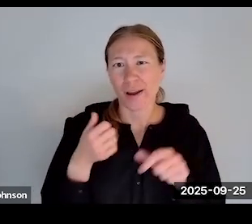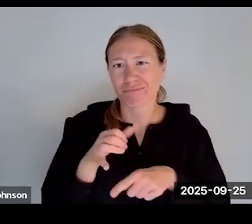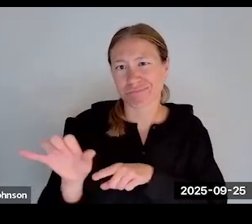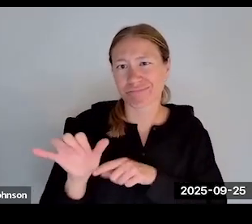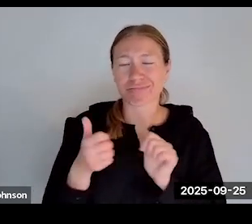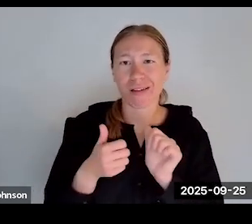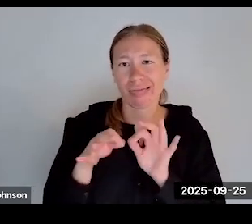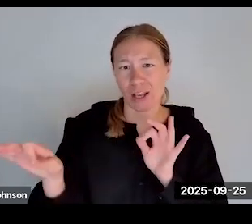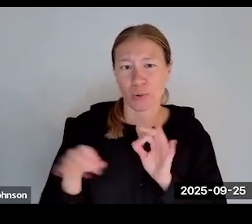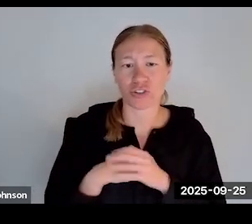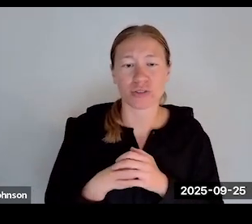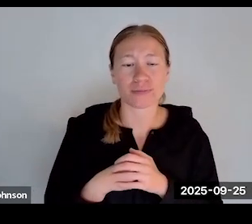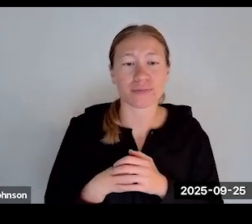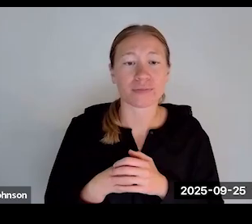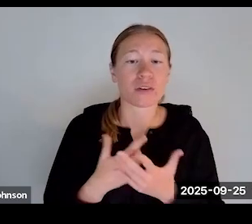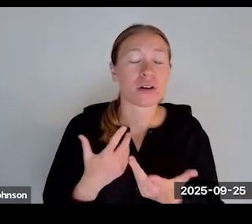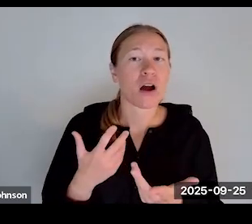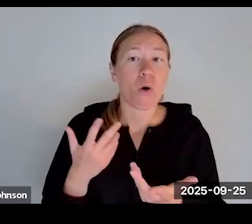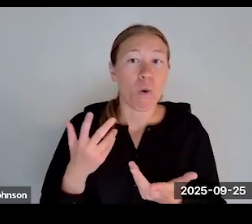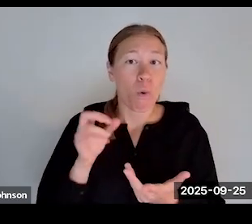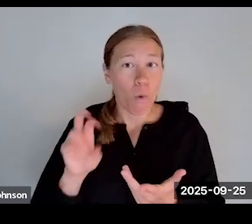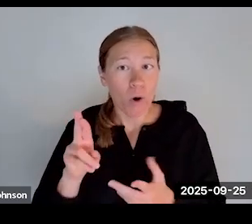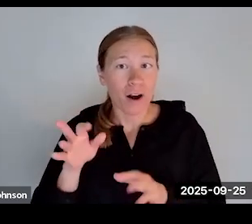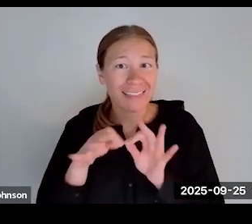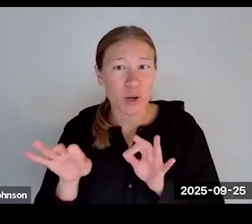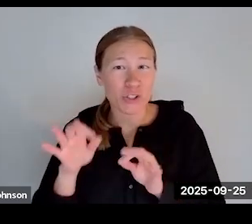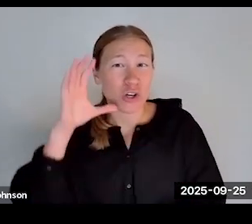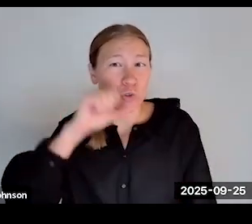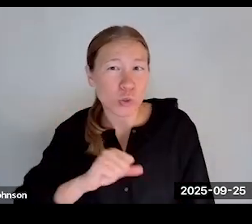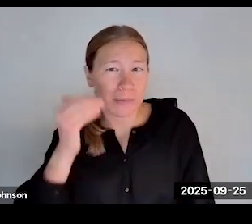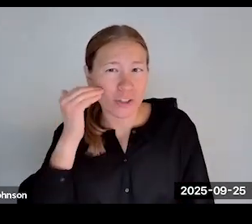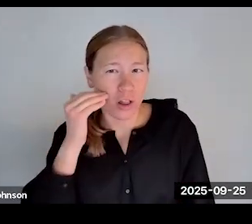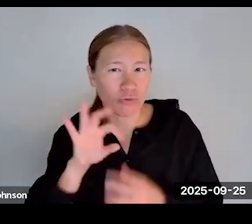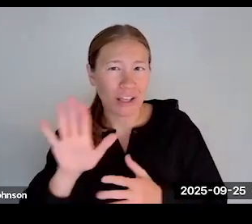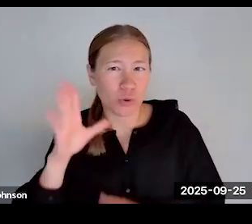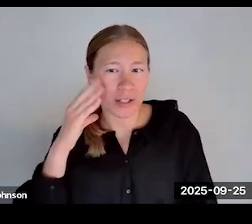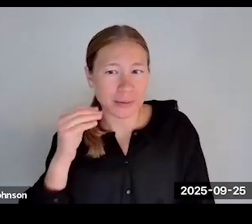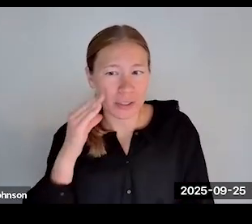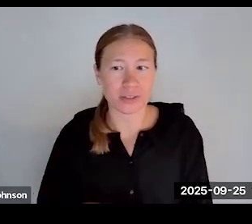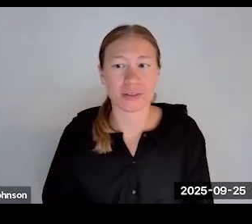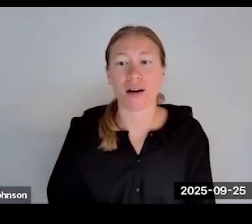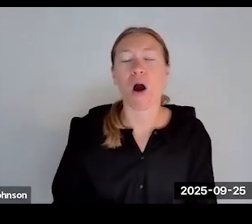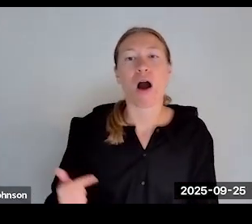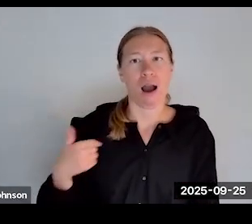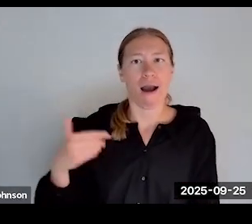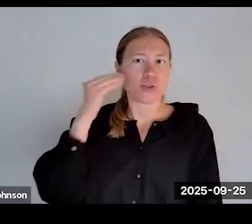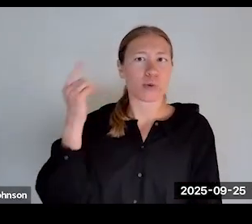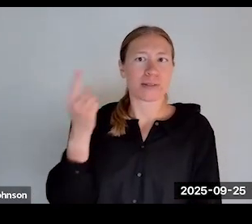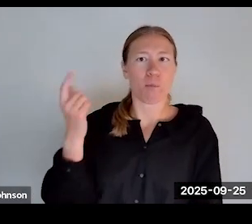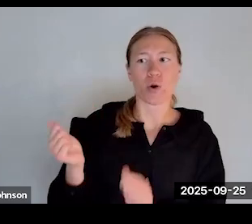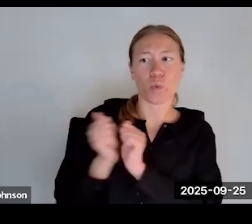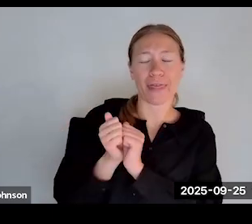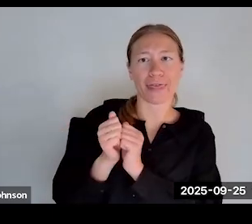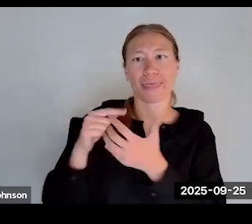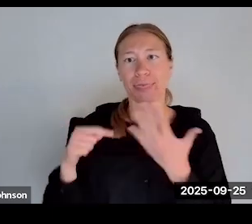and also language that assumes knowledge about an individual's experience because you might know someone with, or you